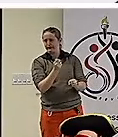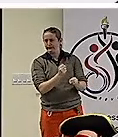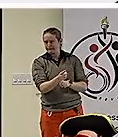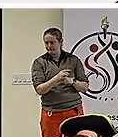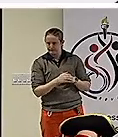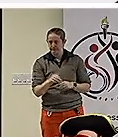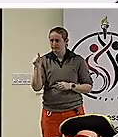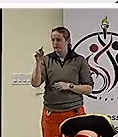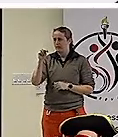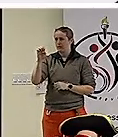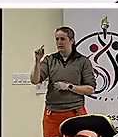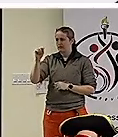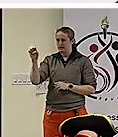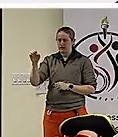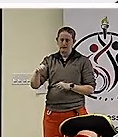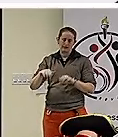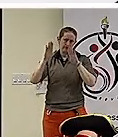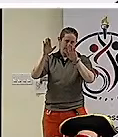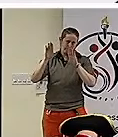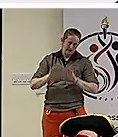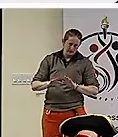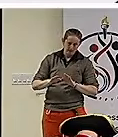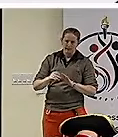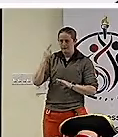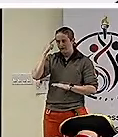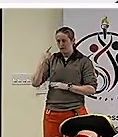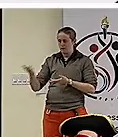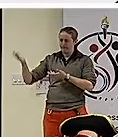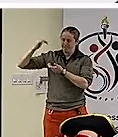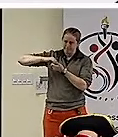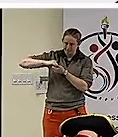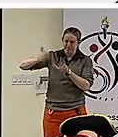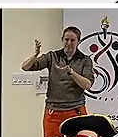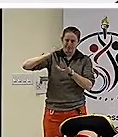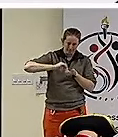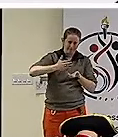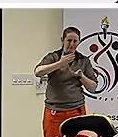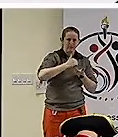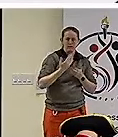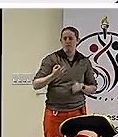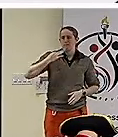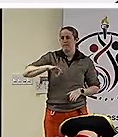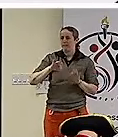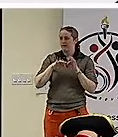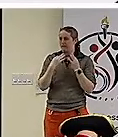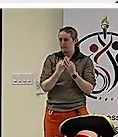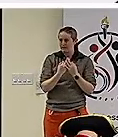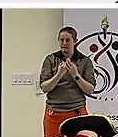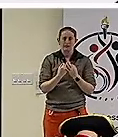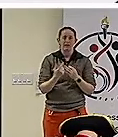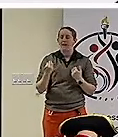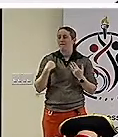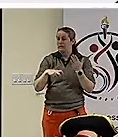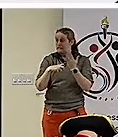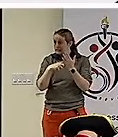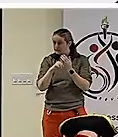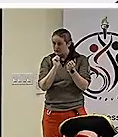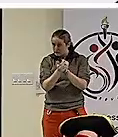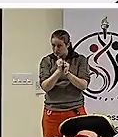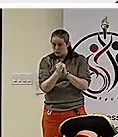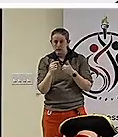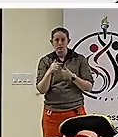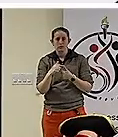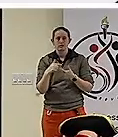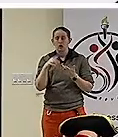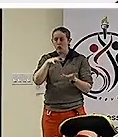in developing partnerships which will benefit her families, including tickets to sporting events, Learn To